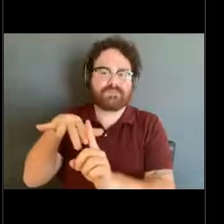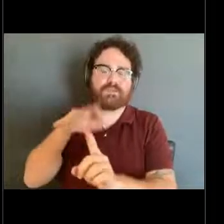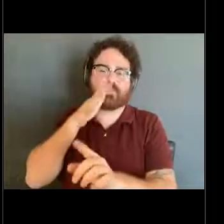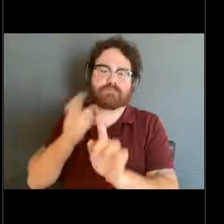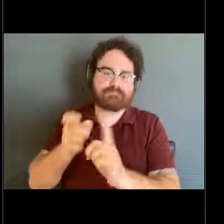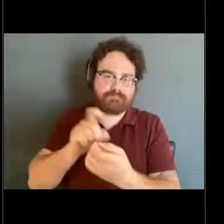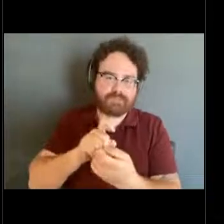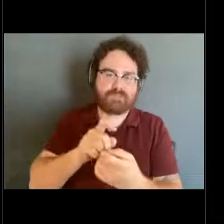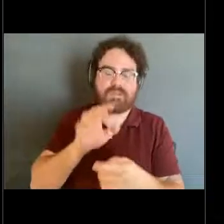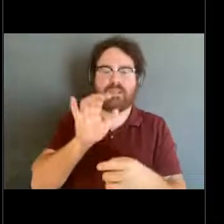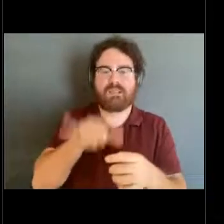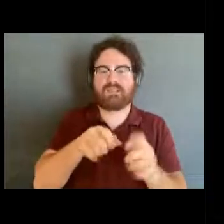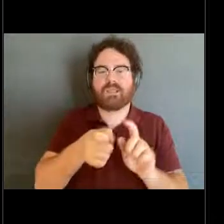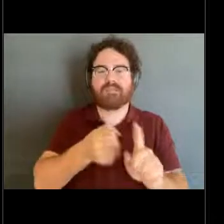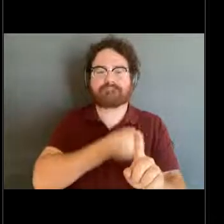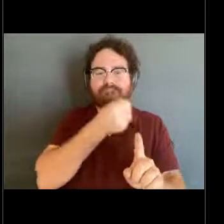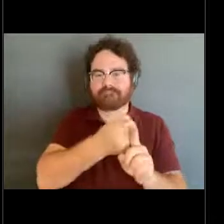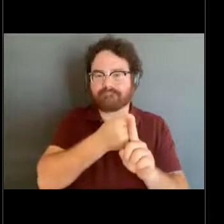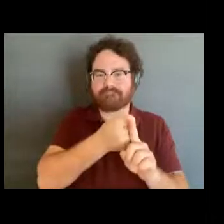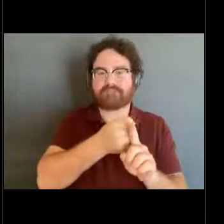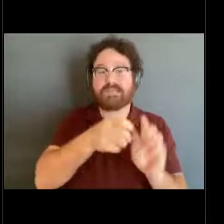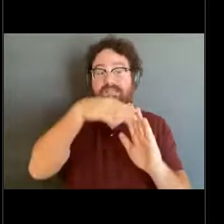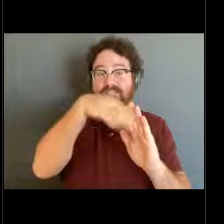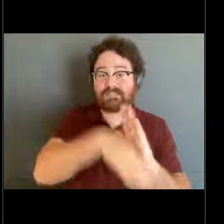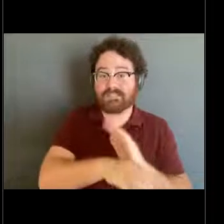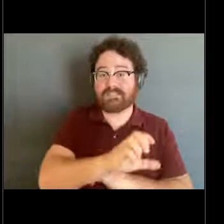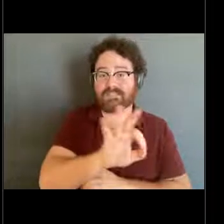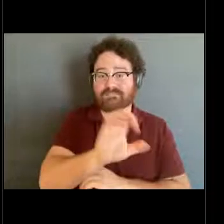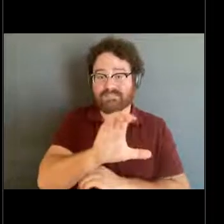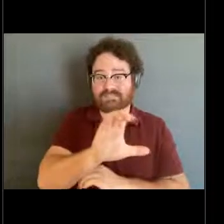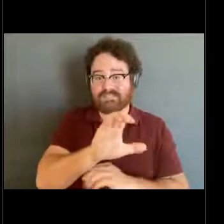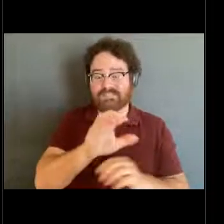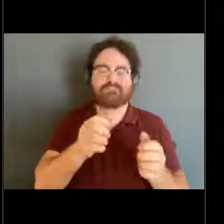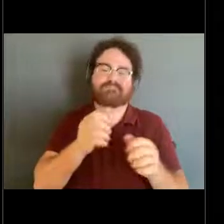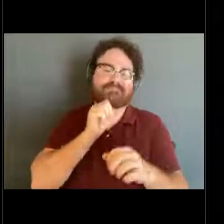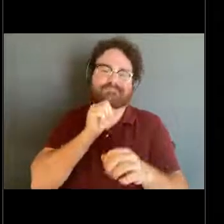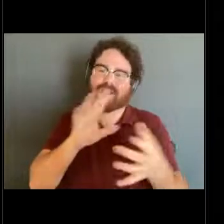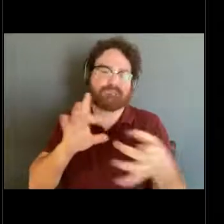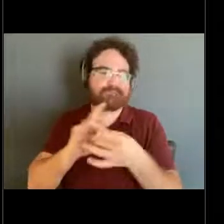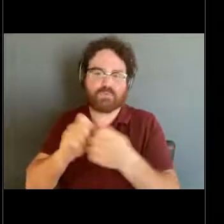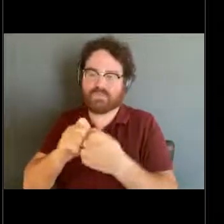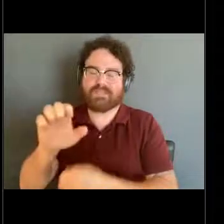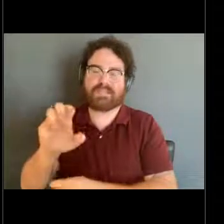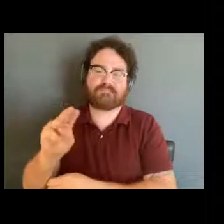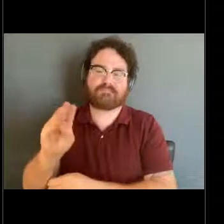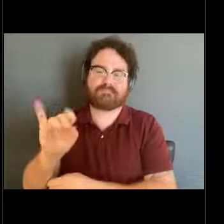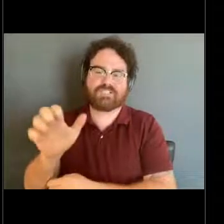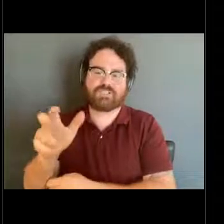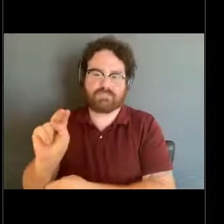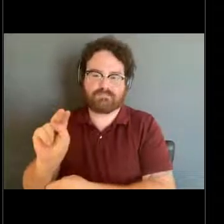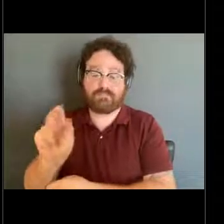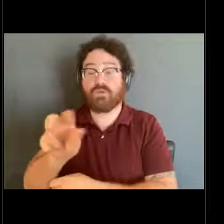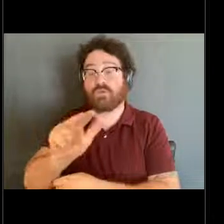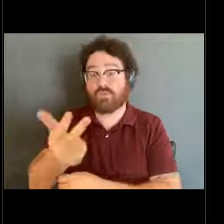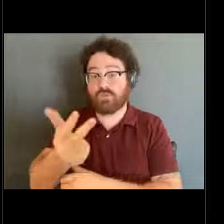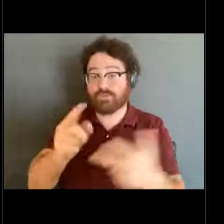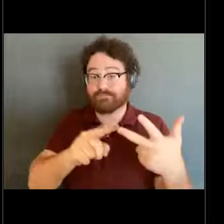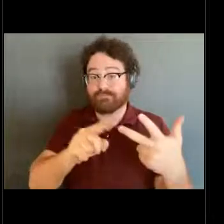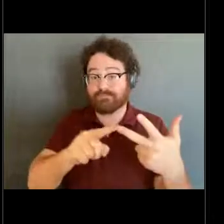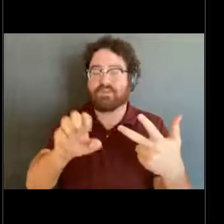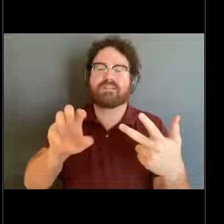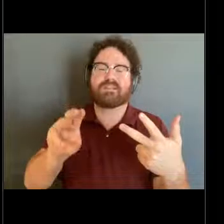independent of emissions. And the final possibility was that emissions were increasing, but not from illegal production,